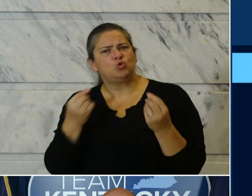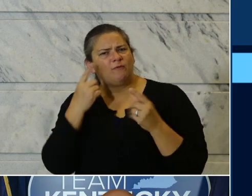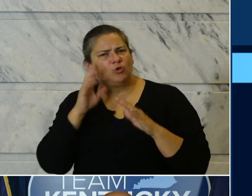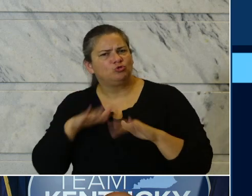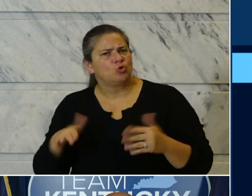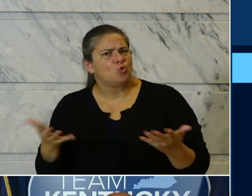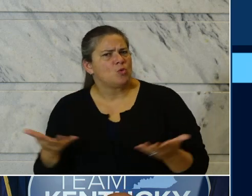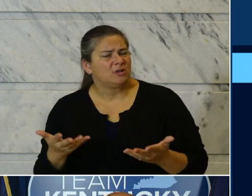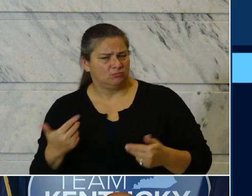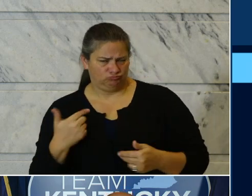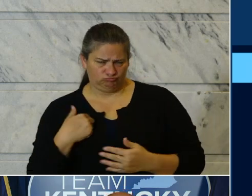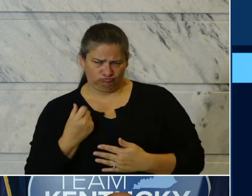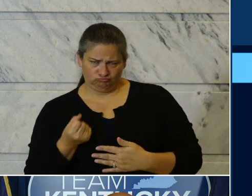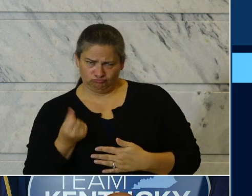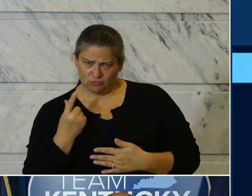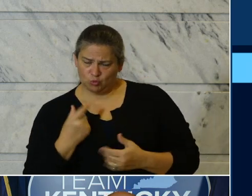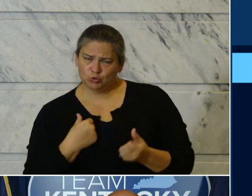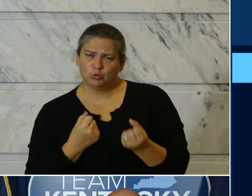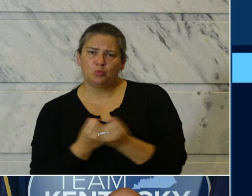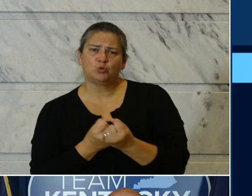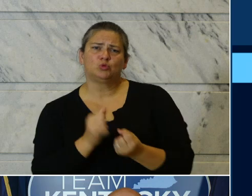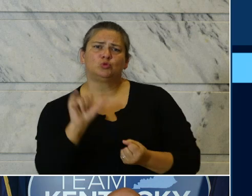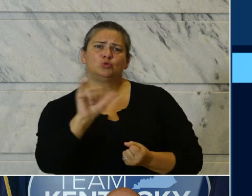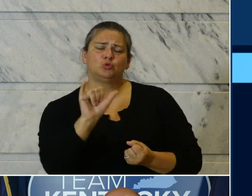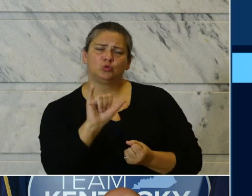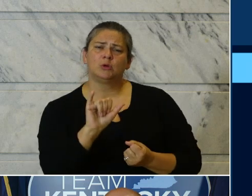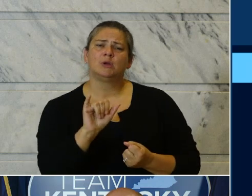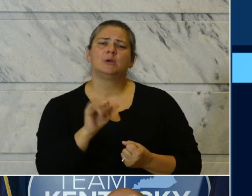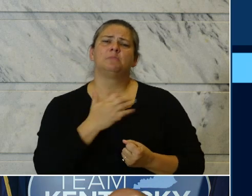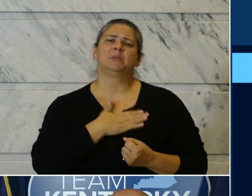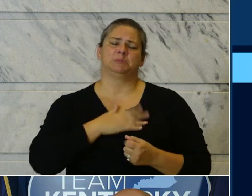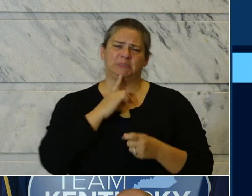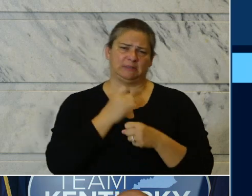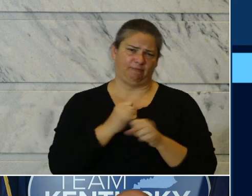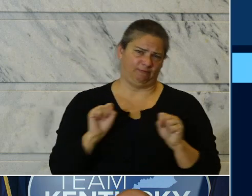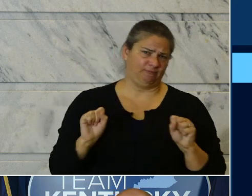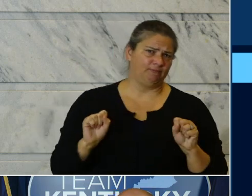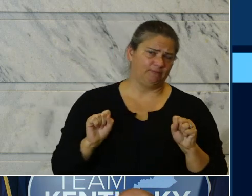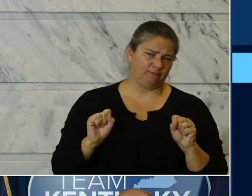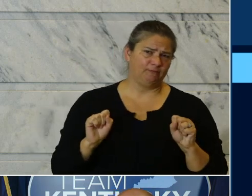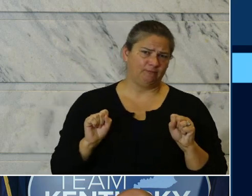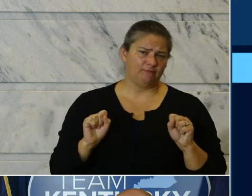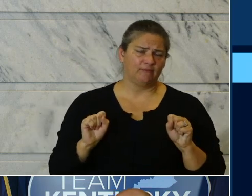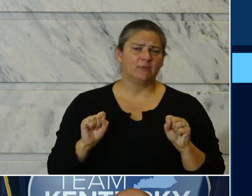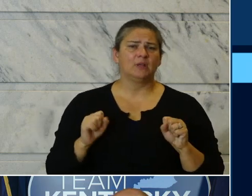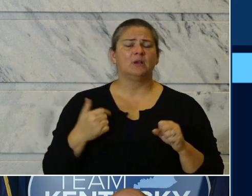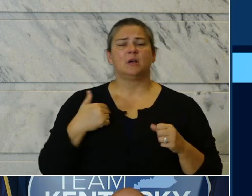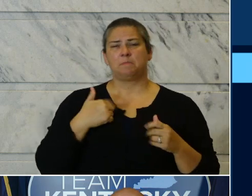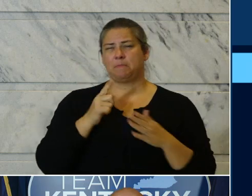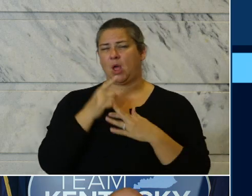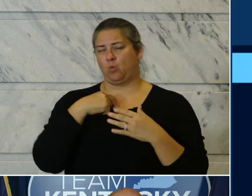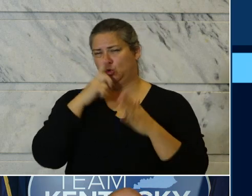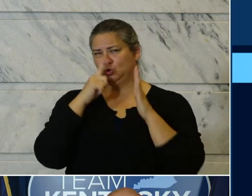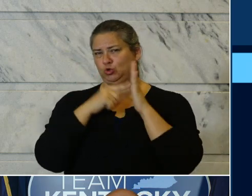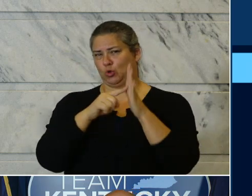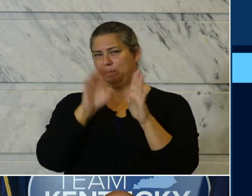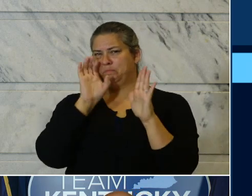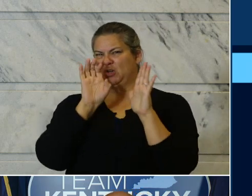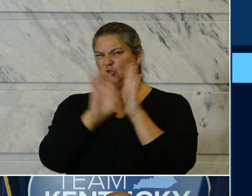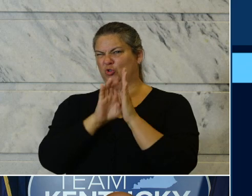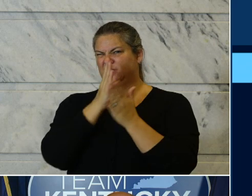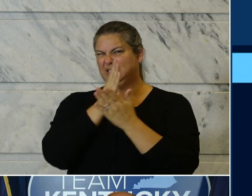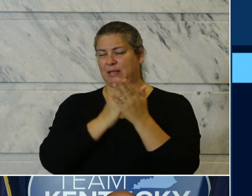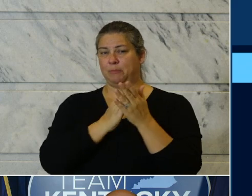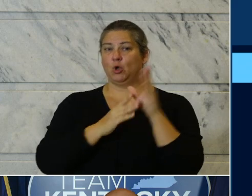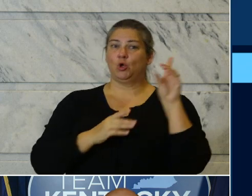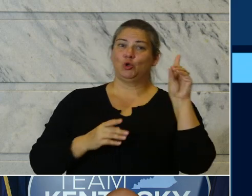also understand and support that. Please do it safely. And so in a minute, not yet, I'm going to show you some pictures here for some of the do's and the